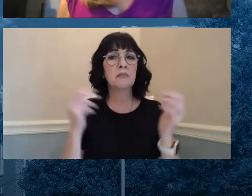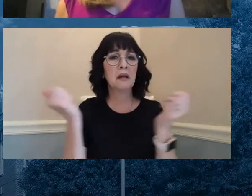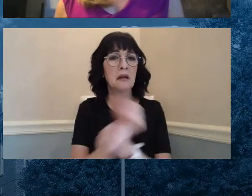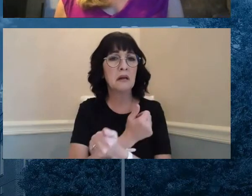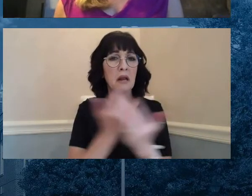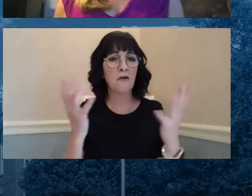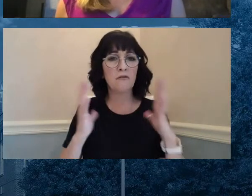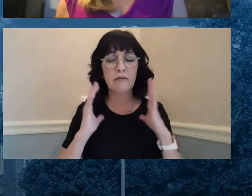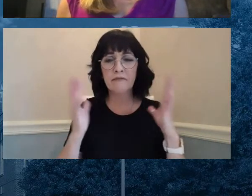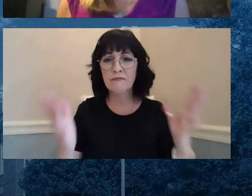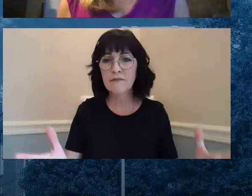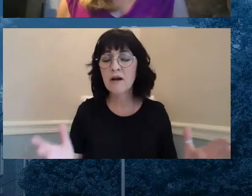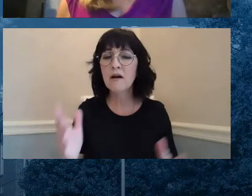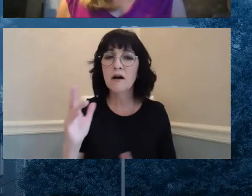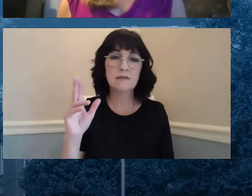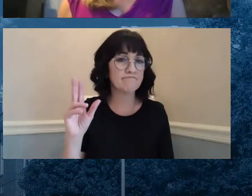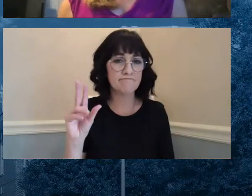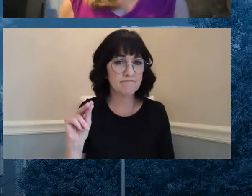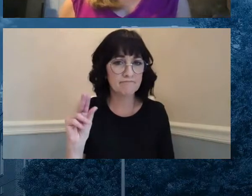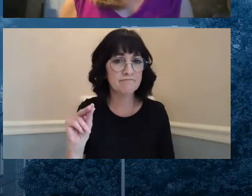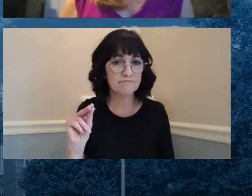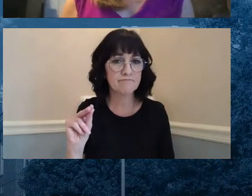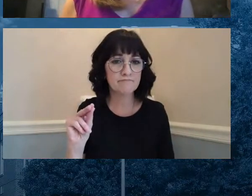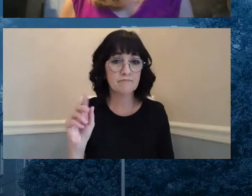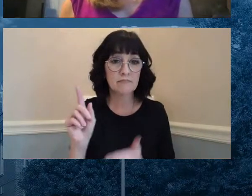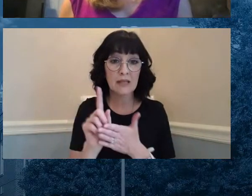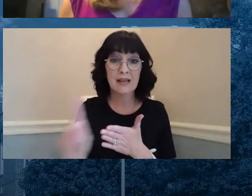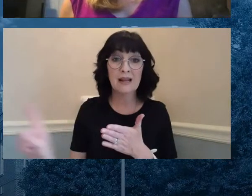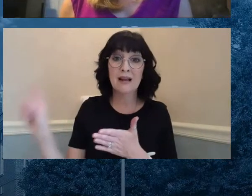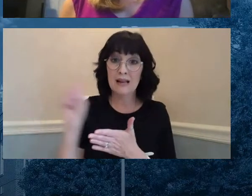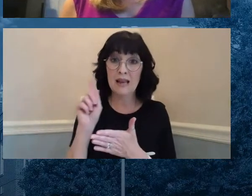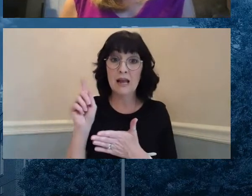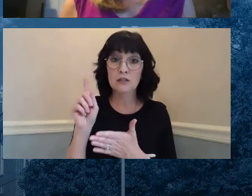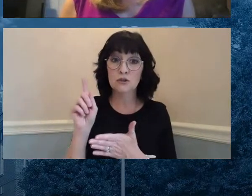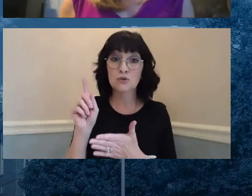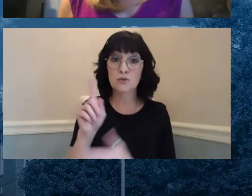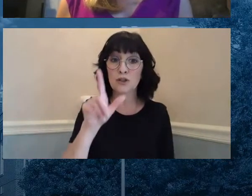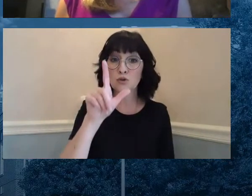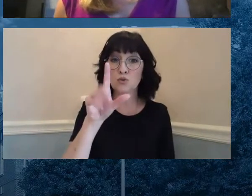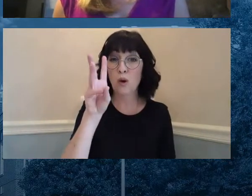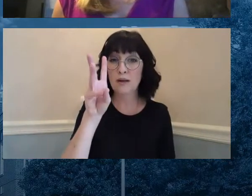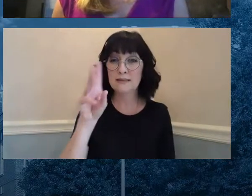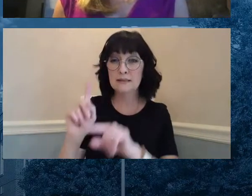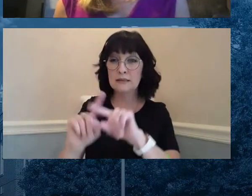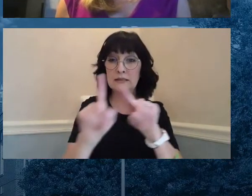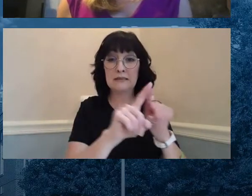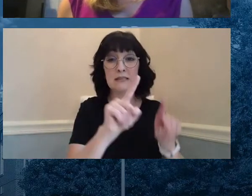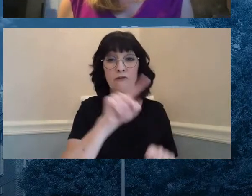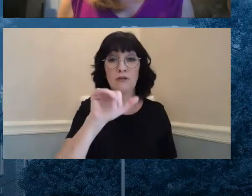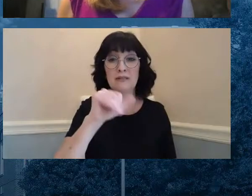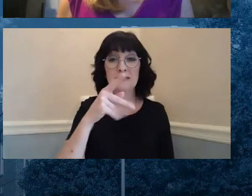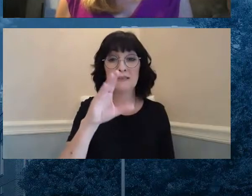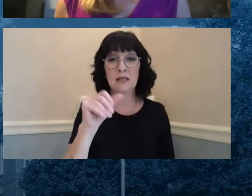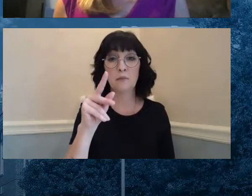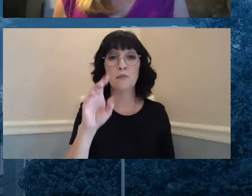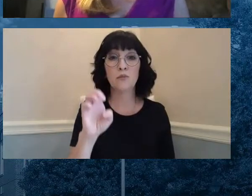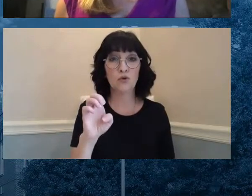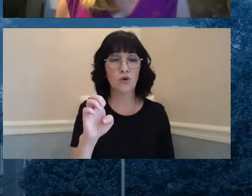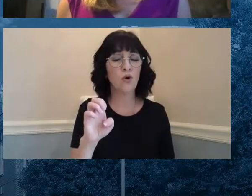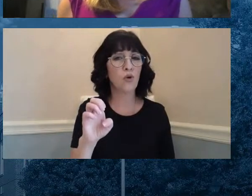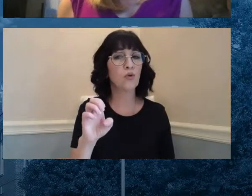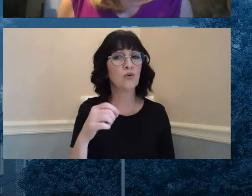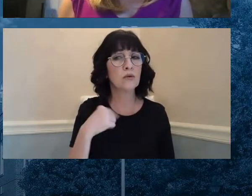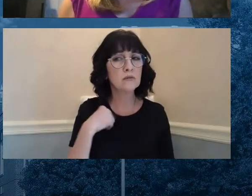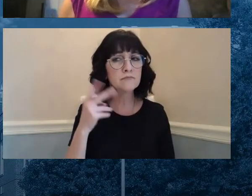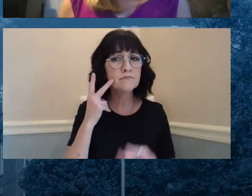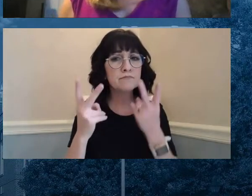our areas of concerns, last week we had 26 zip codes that surpassed the criteria and were areas of